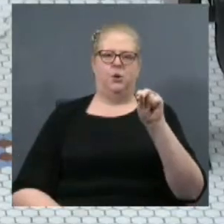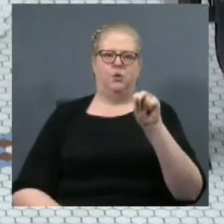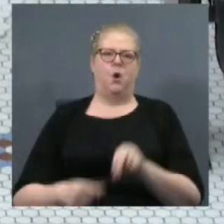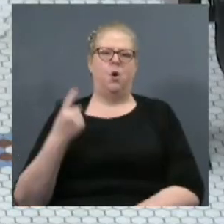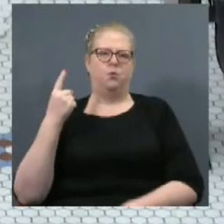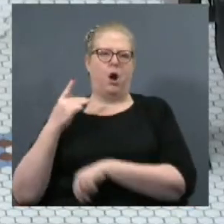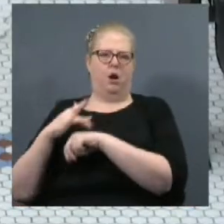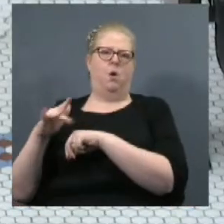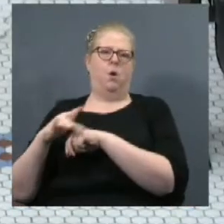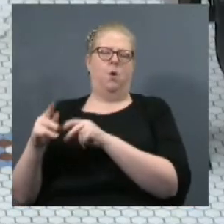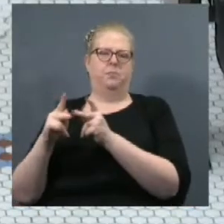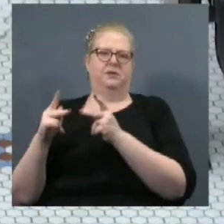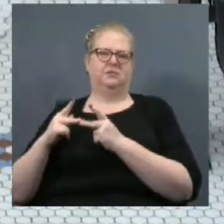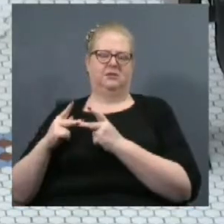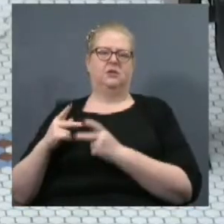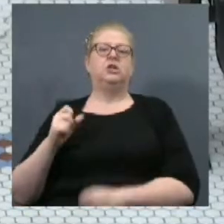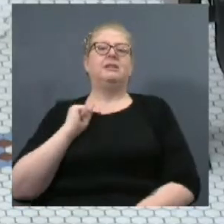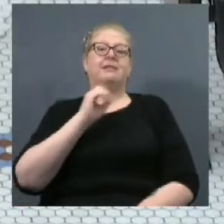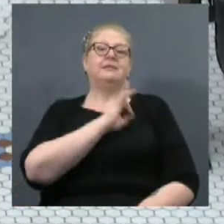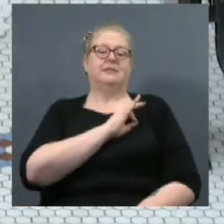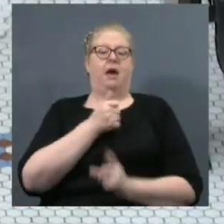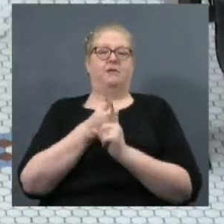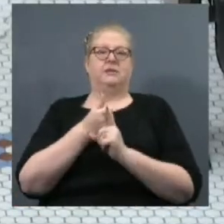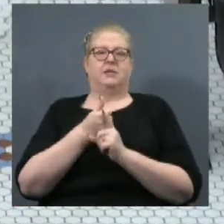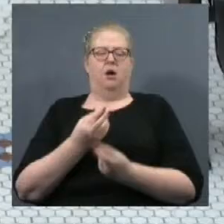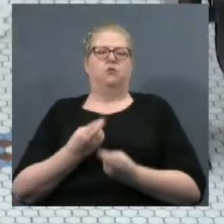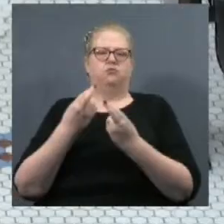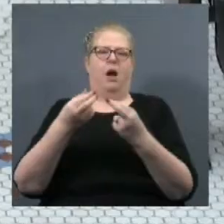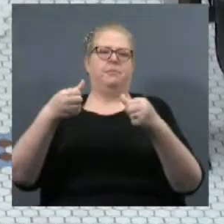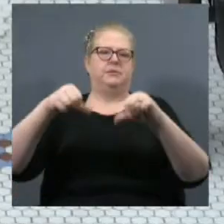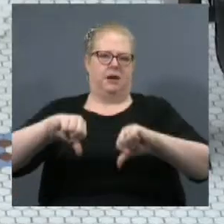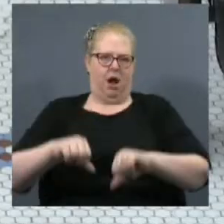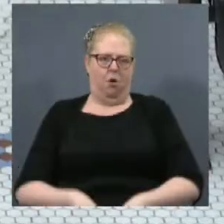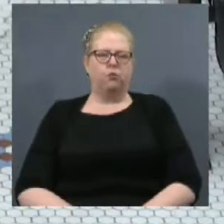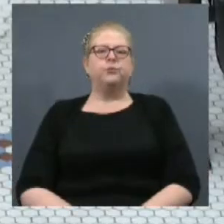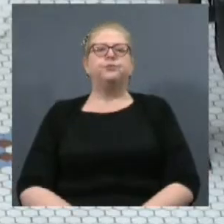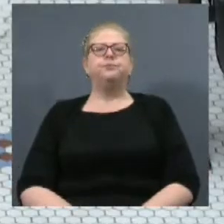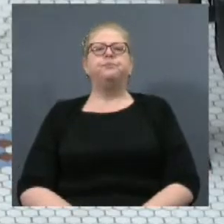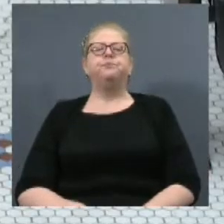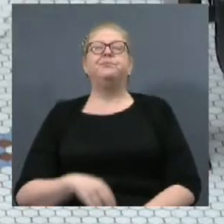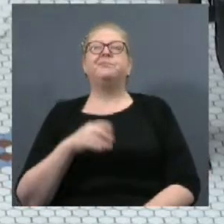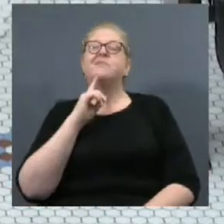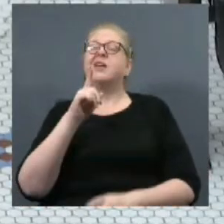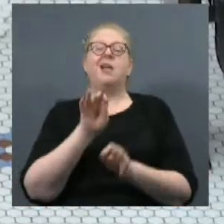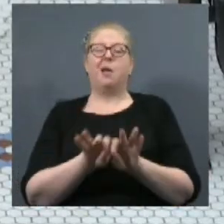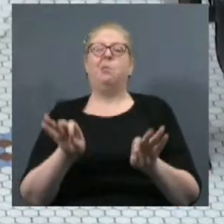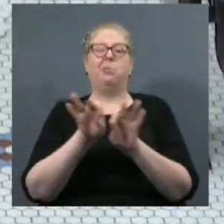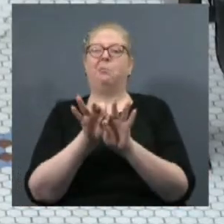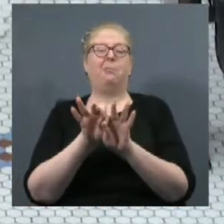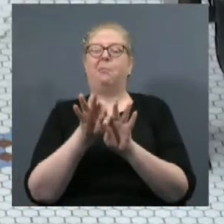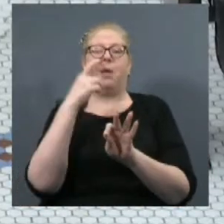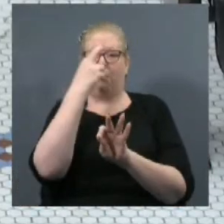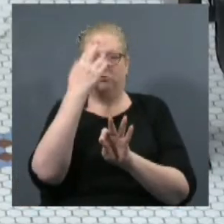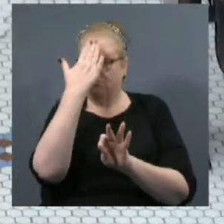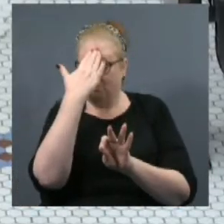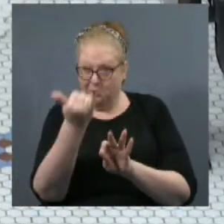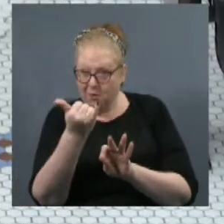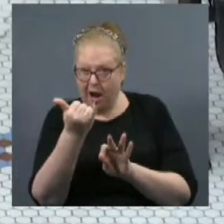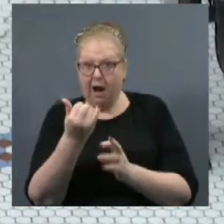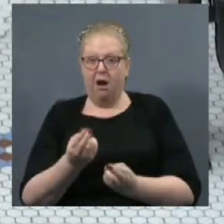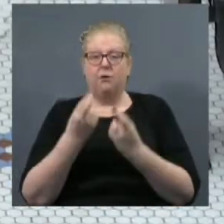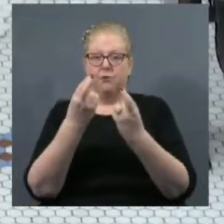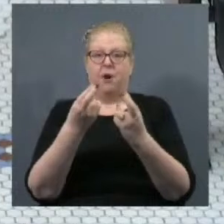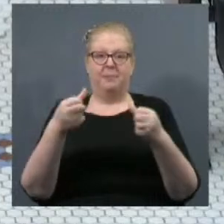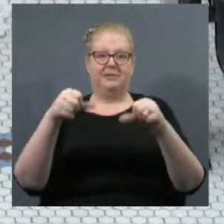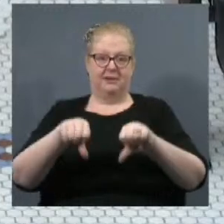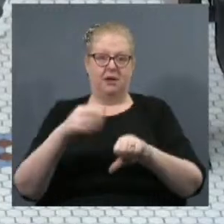Staff recommended denial of it. The reason and the main reason that we recommended denial of it, and the main reason